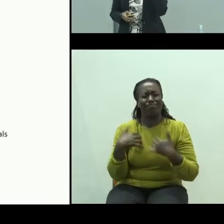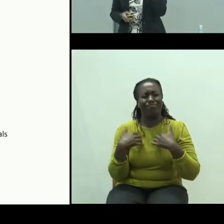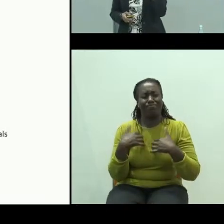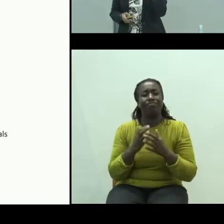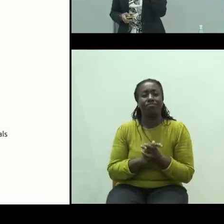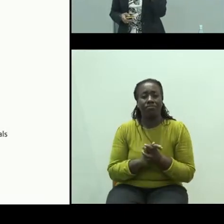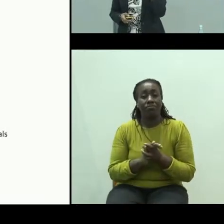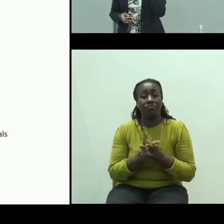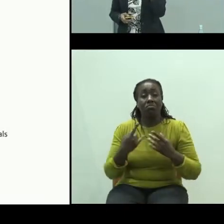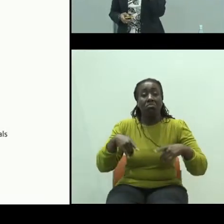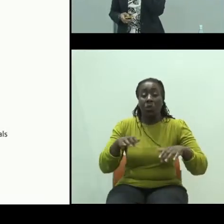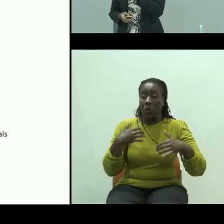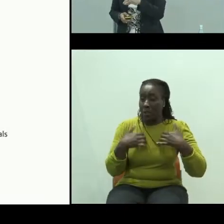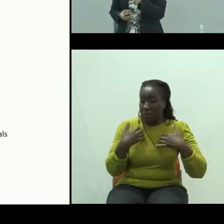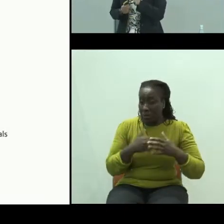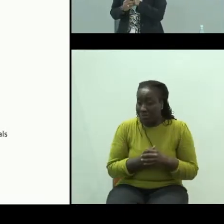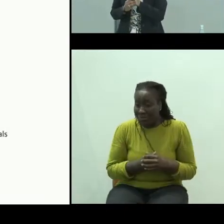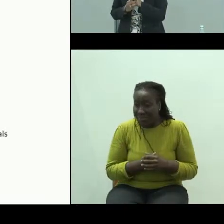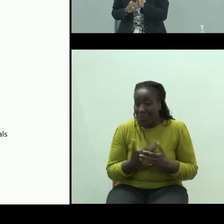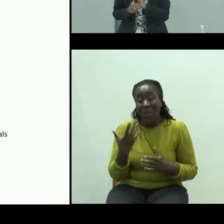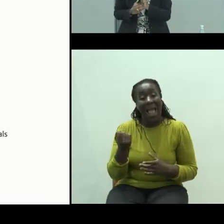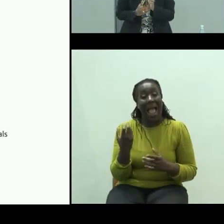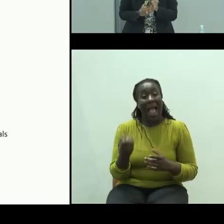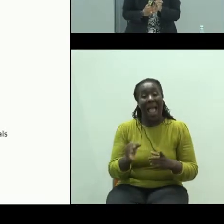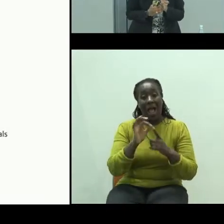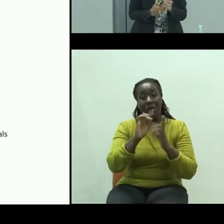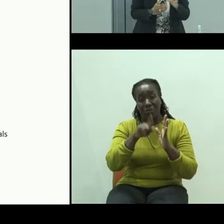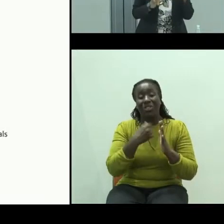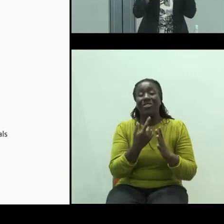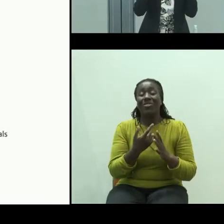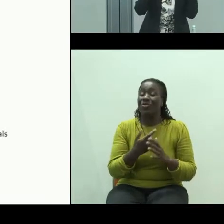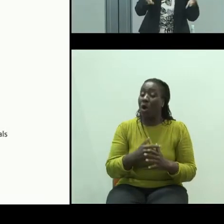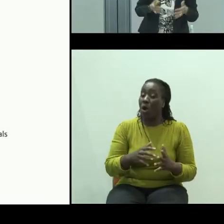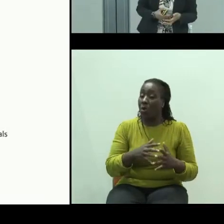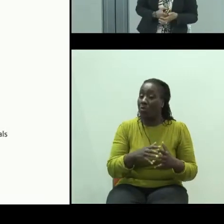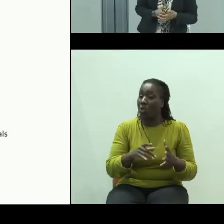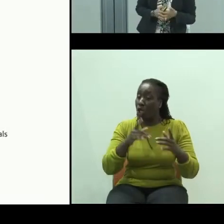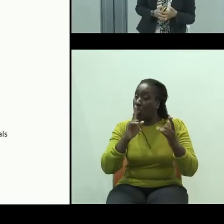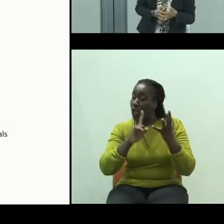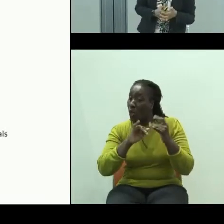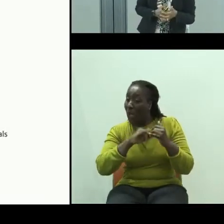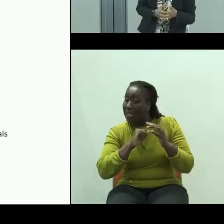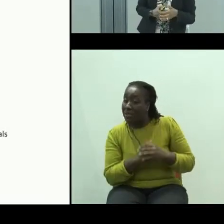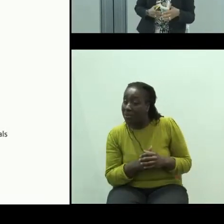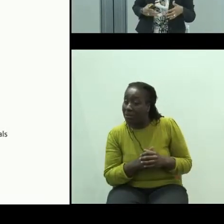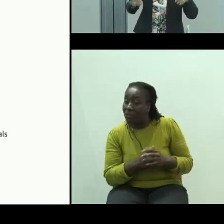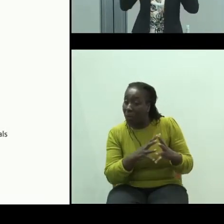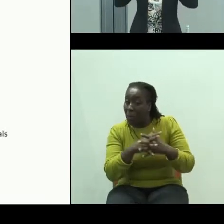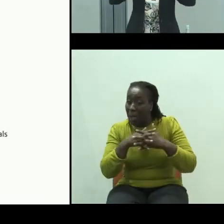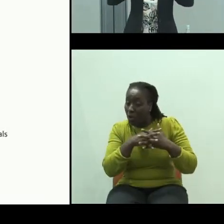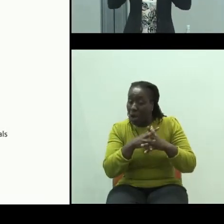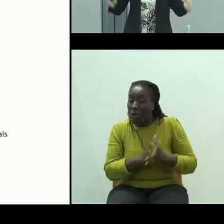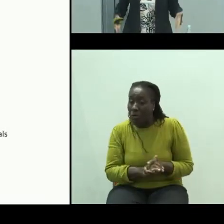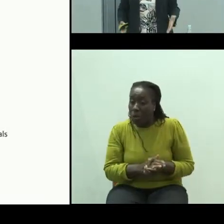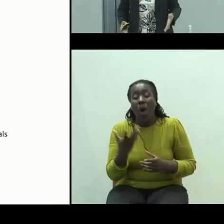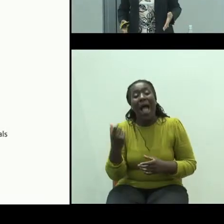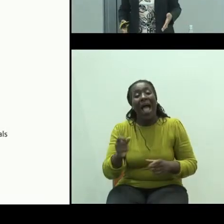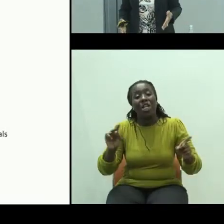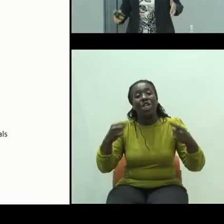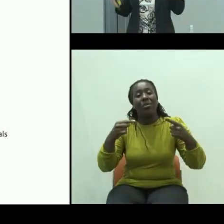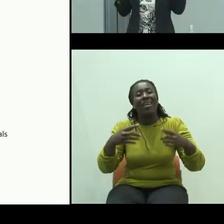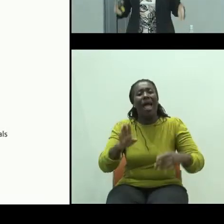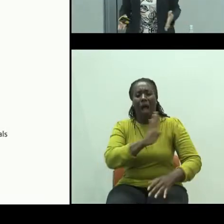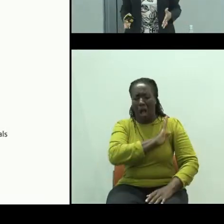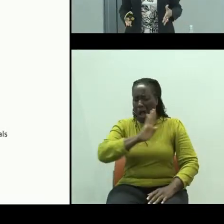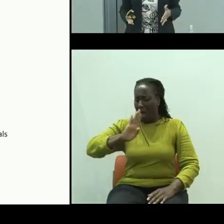were interested because we had a project from the US Army where we were presented with the following challenge. Army bases have